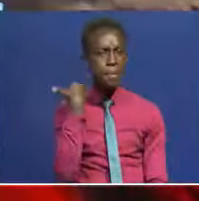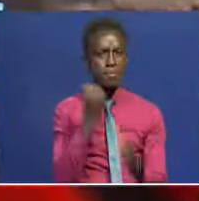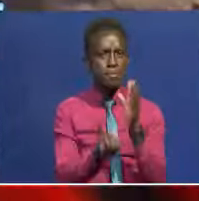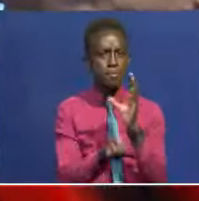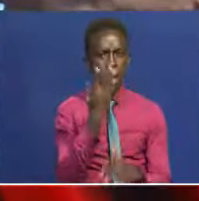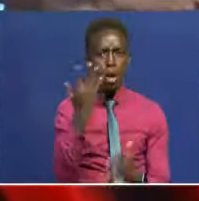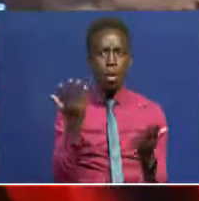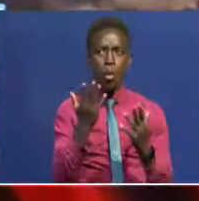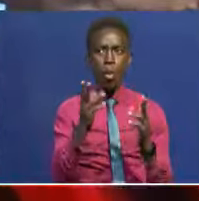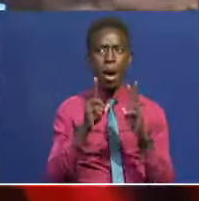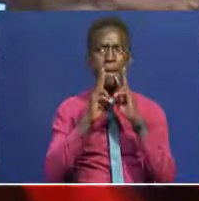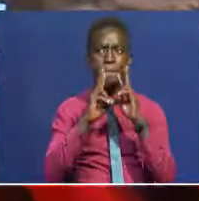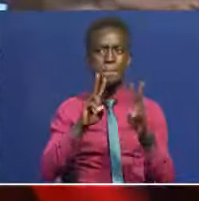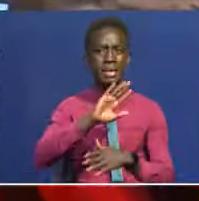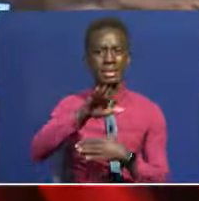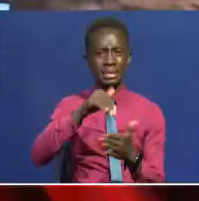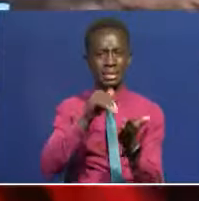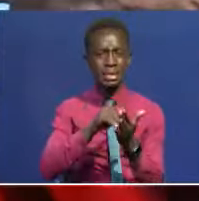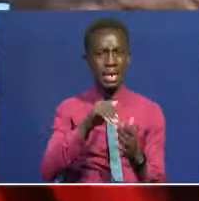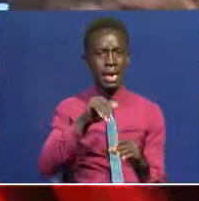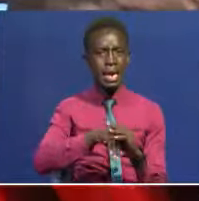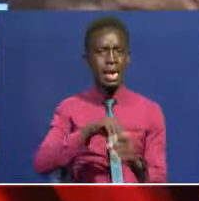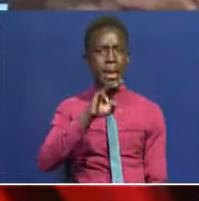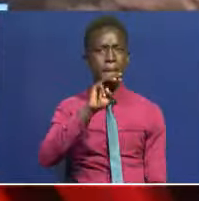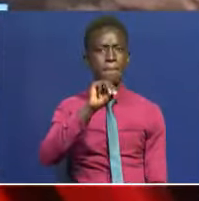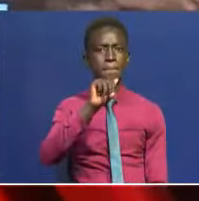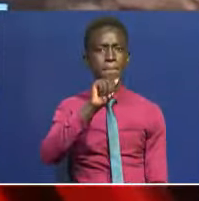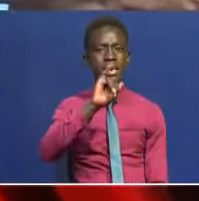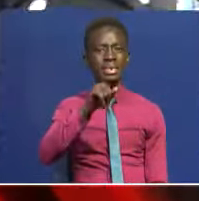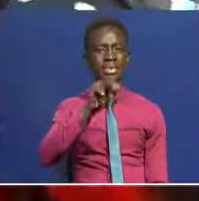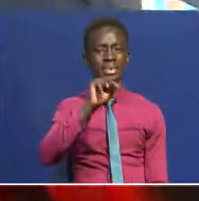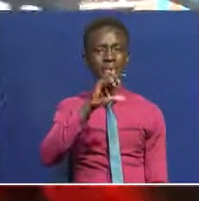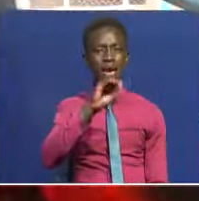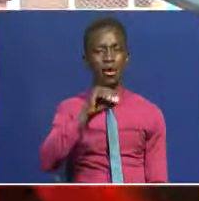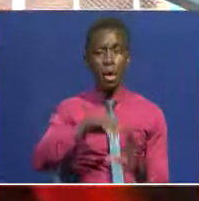Mvita sub-county in Mombasa, which has nurtured more